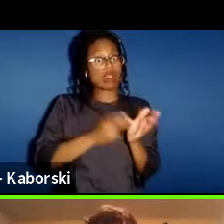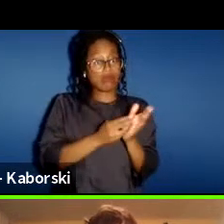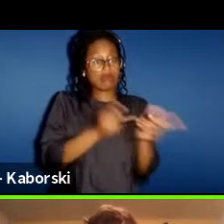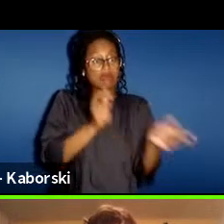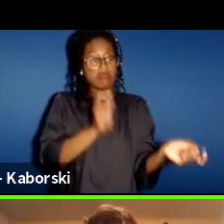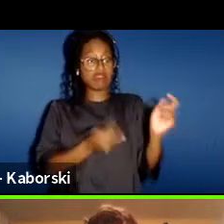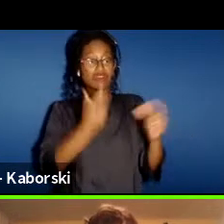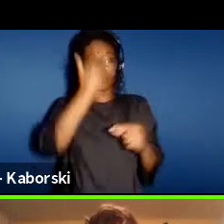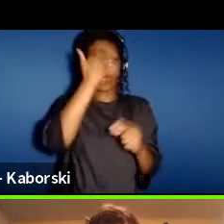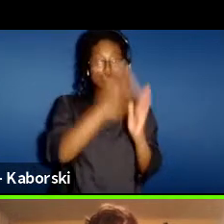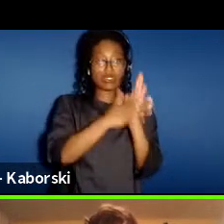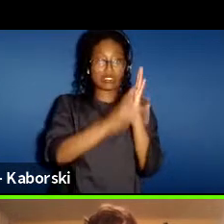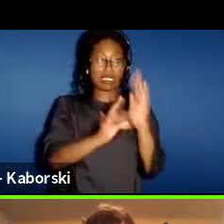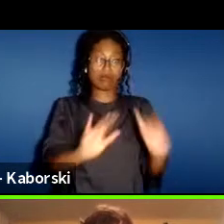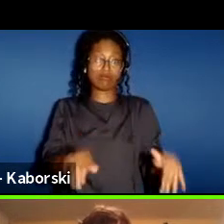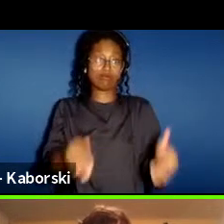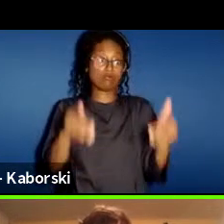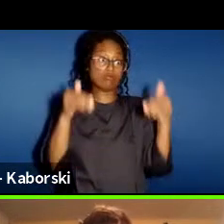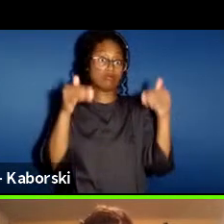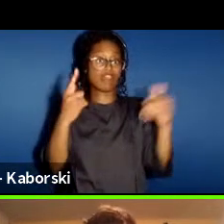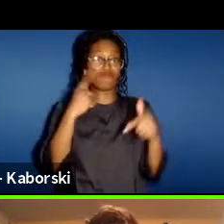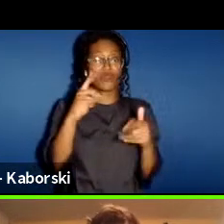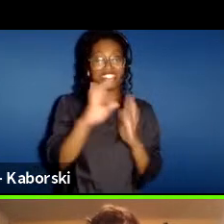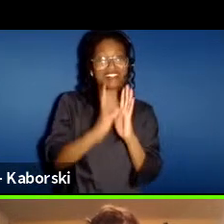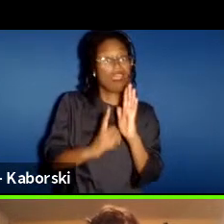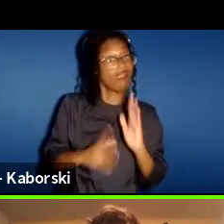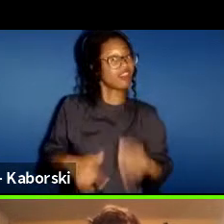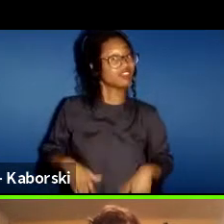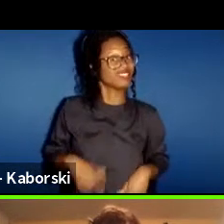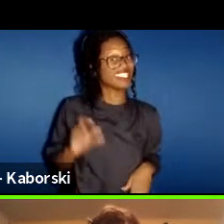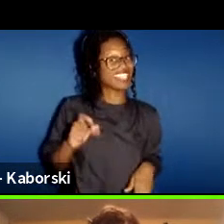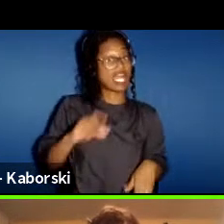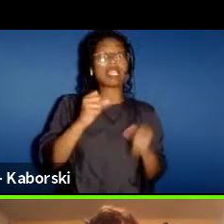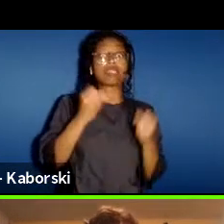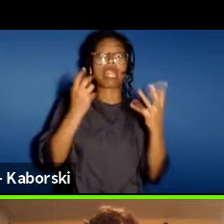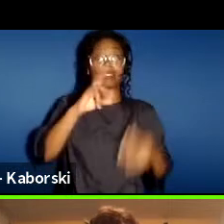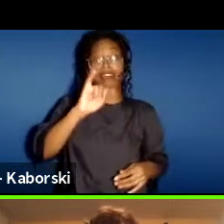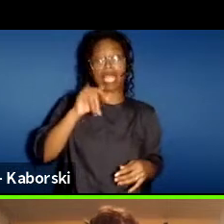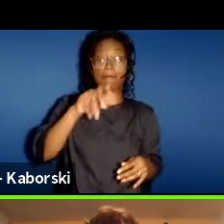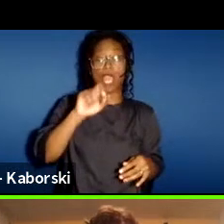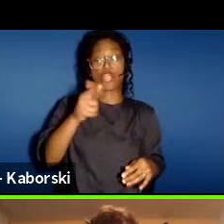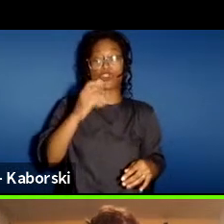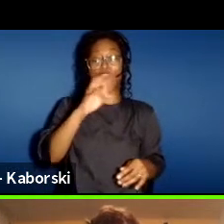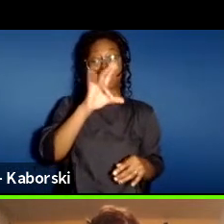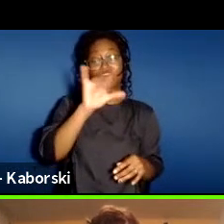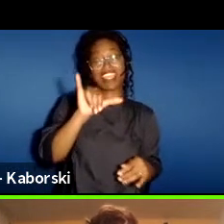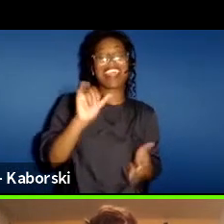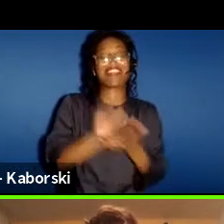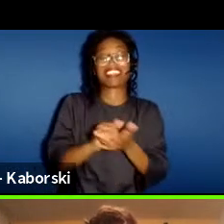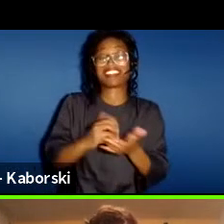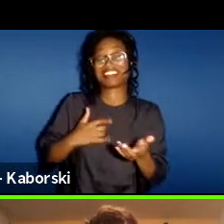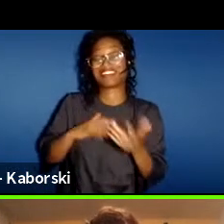refine the finer skills of design, really. A lot of typography. That's what I would say.